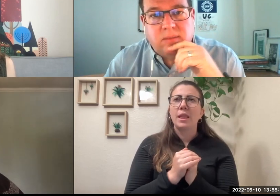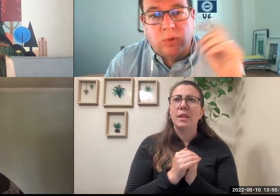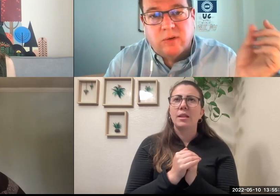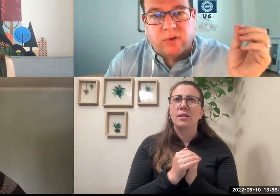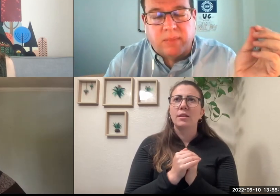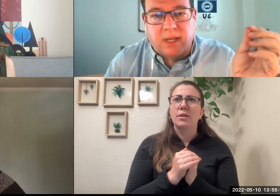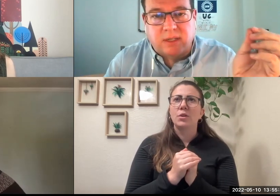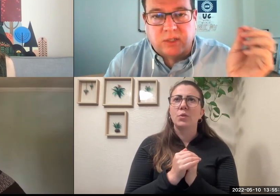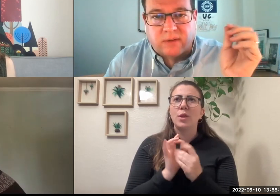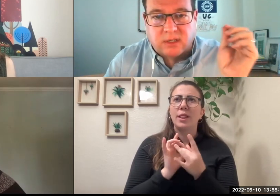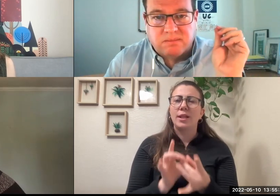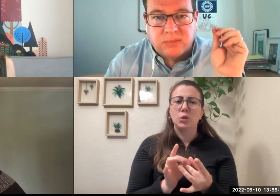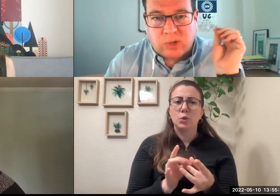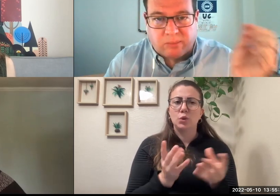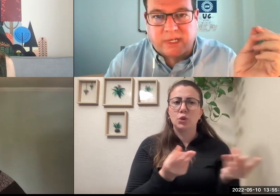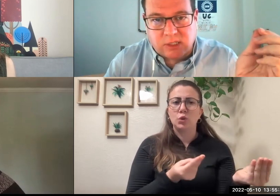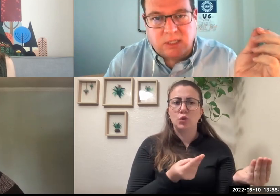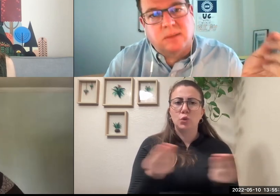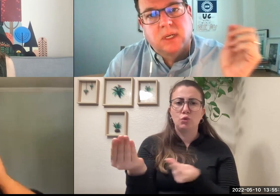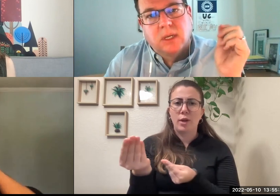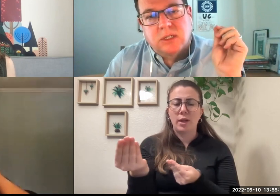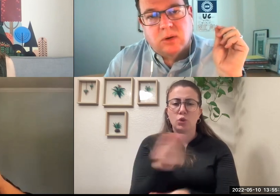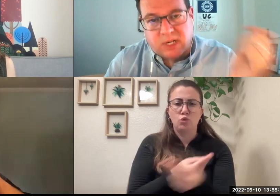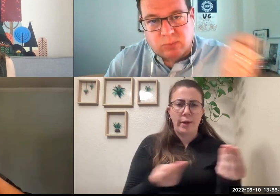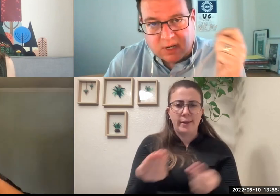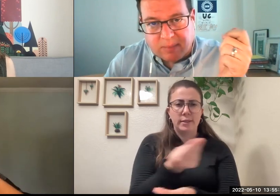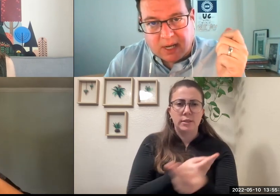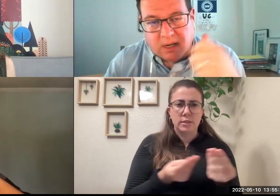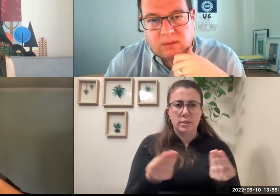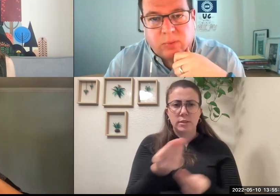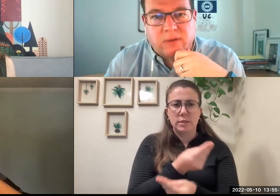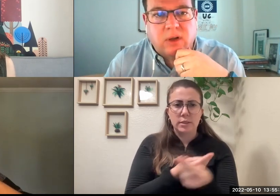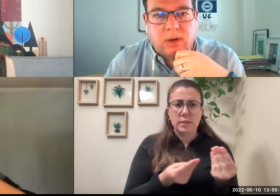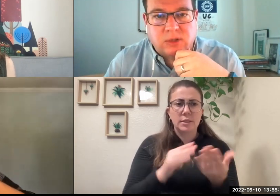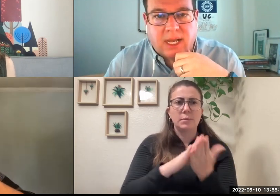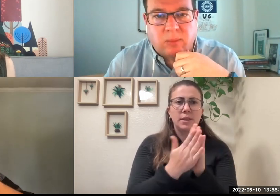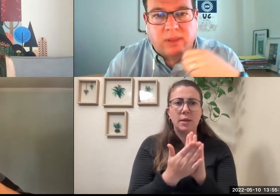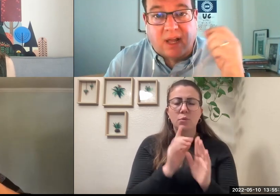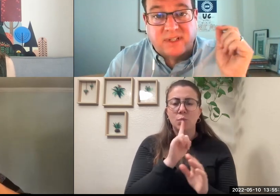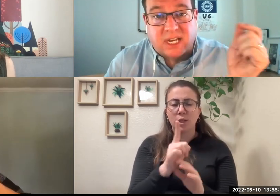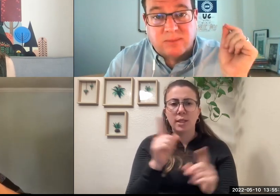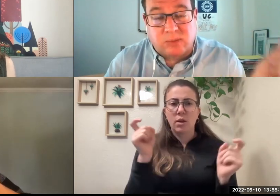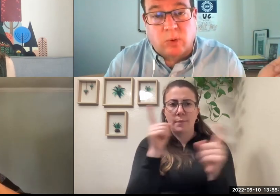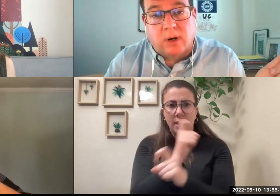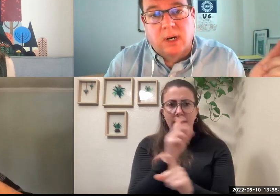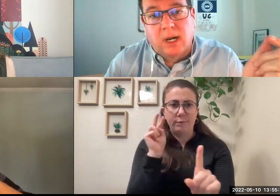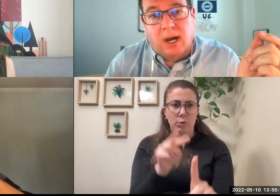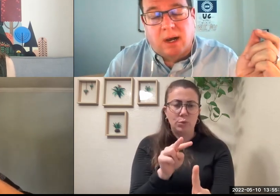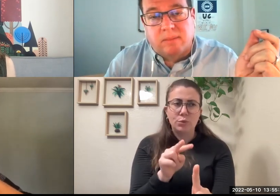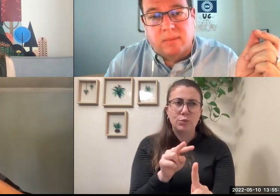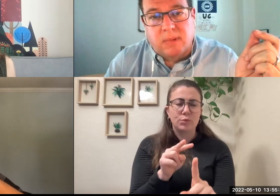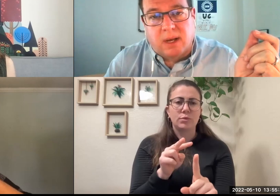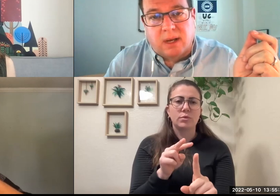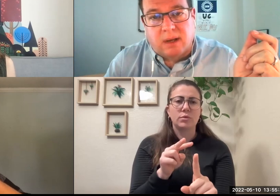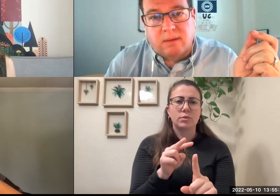trade moved from being just sort of like a straight protectionism to a much more complicated point of view on trade, one that emphasized much more